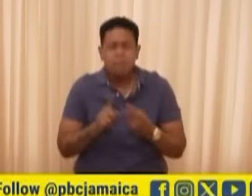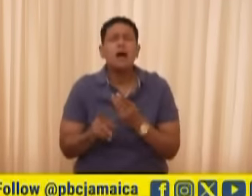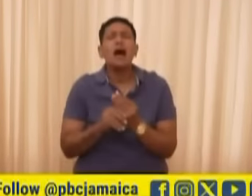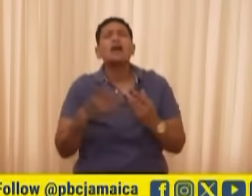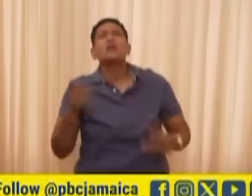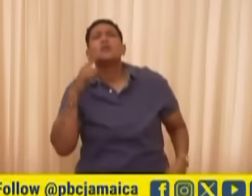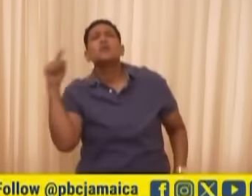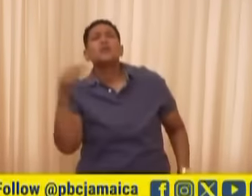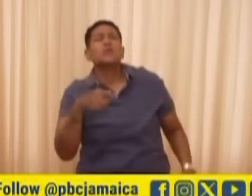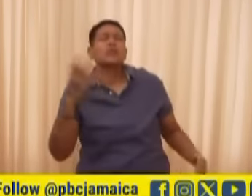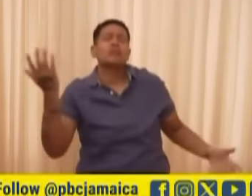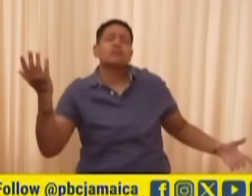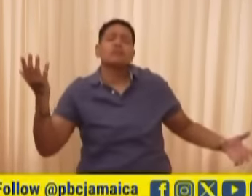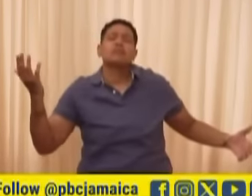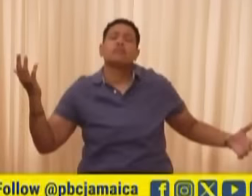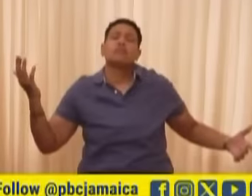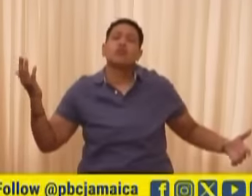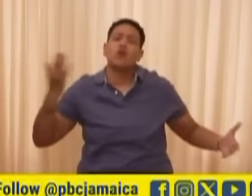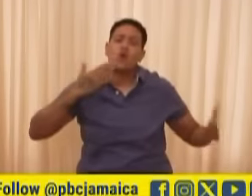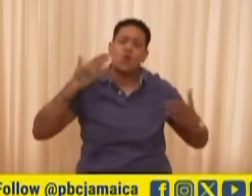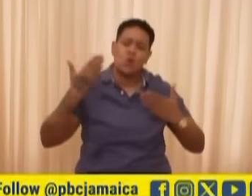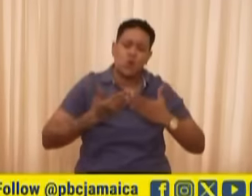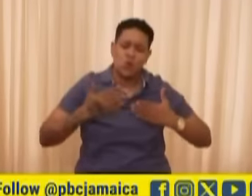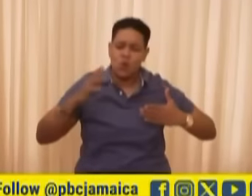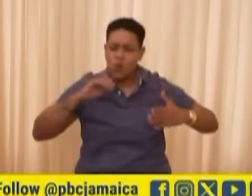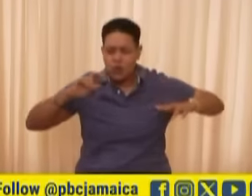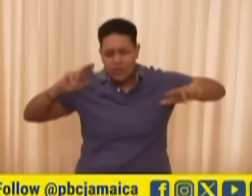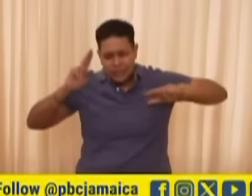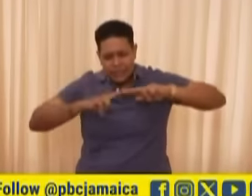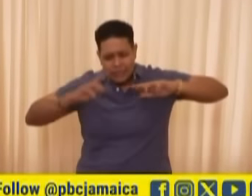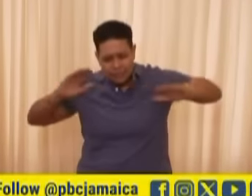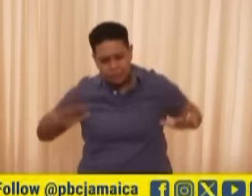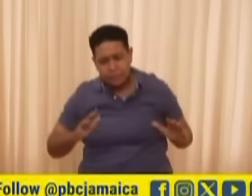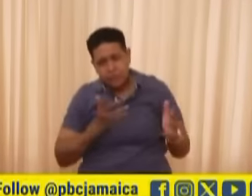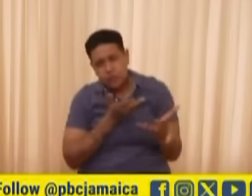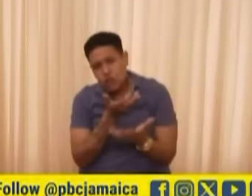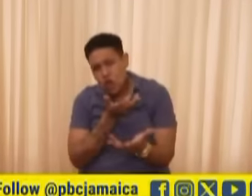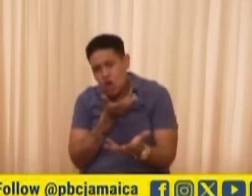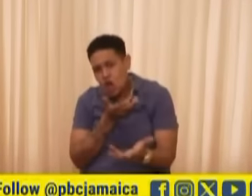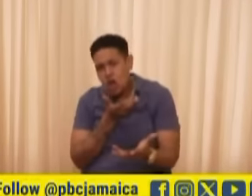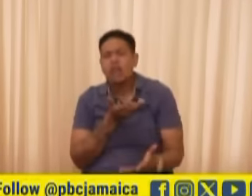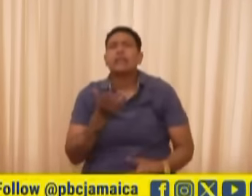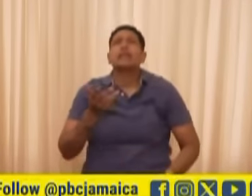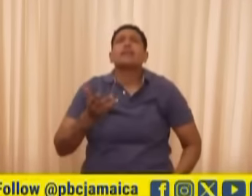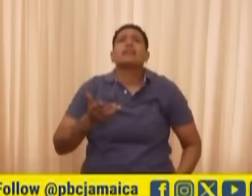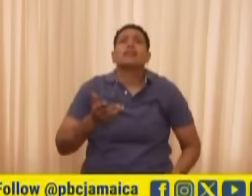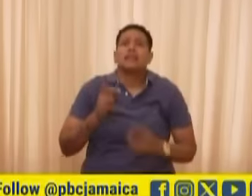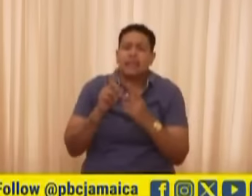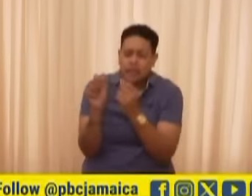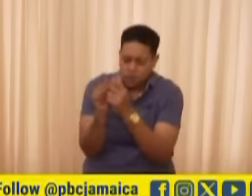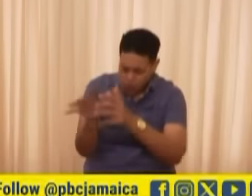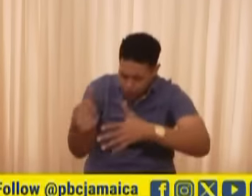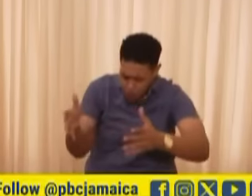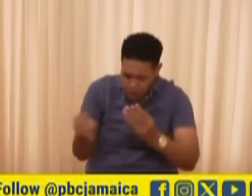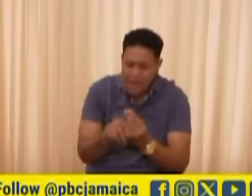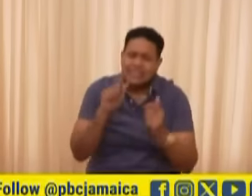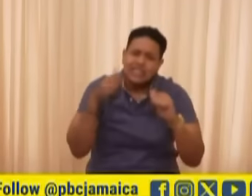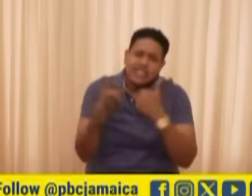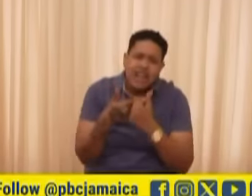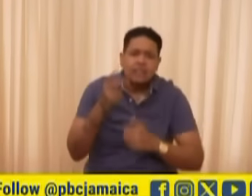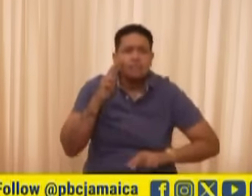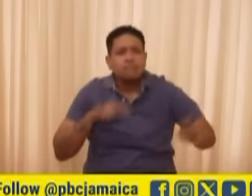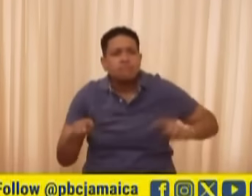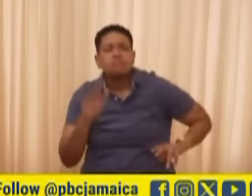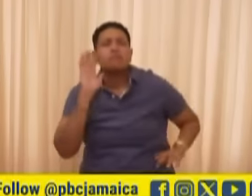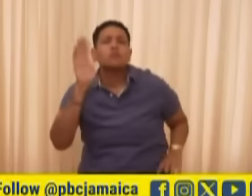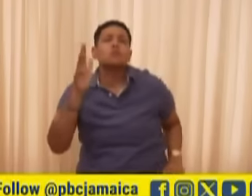and just good old sitting down, talking, dealing with the challenges that